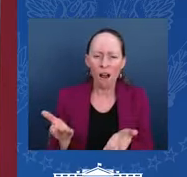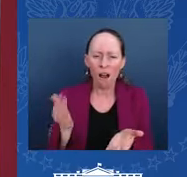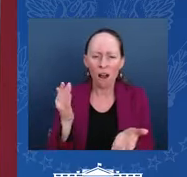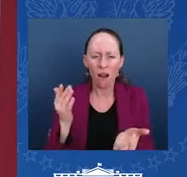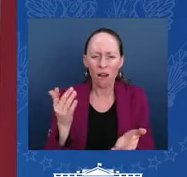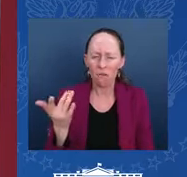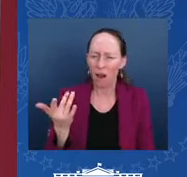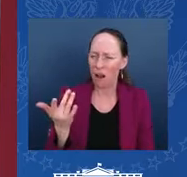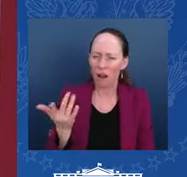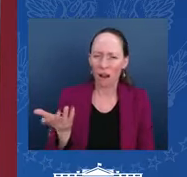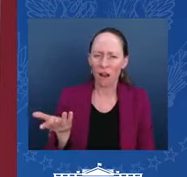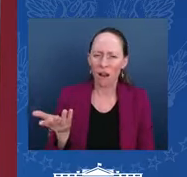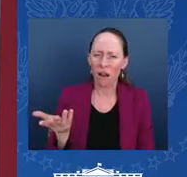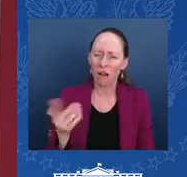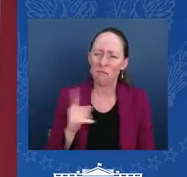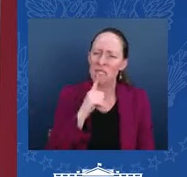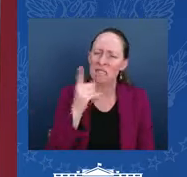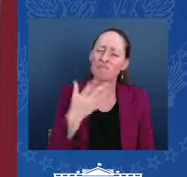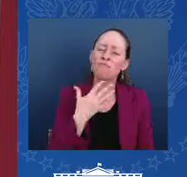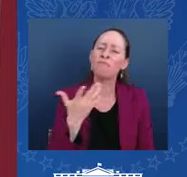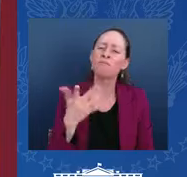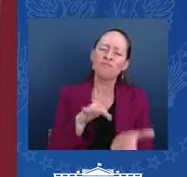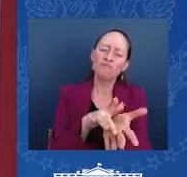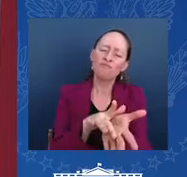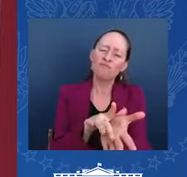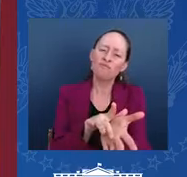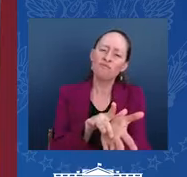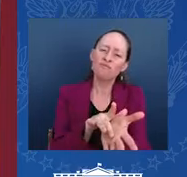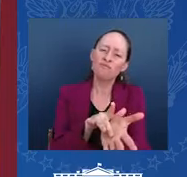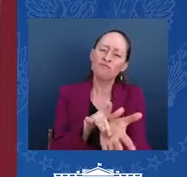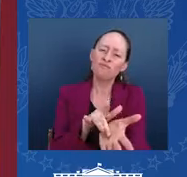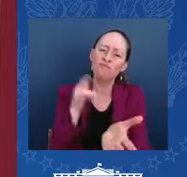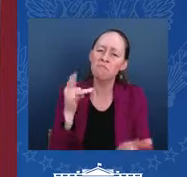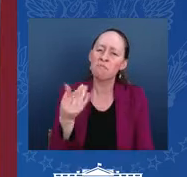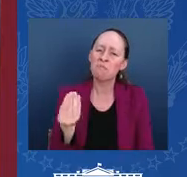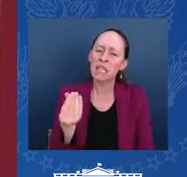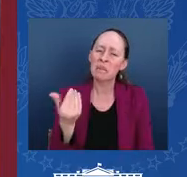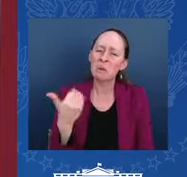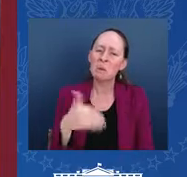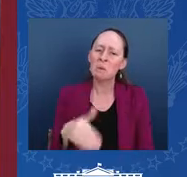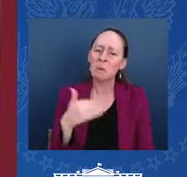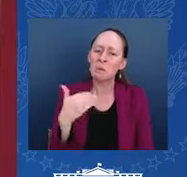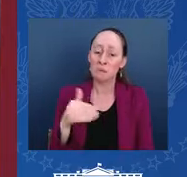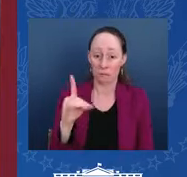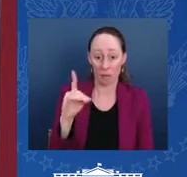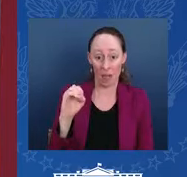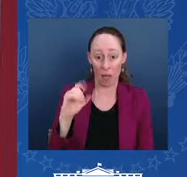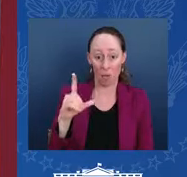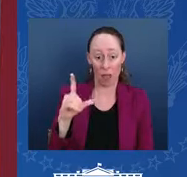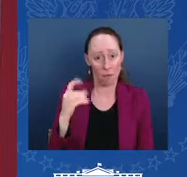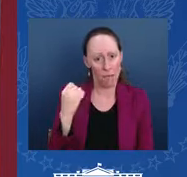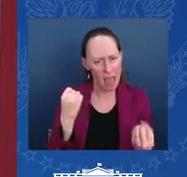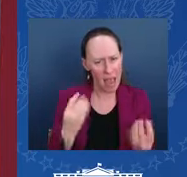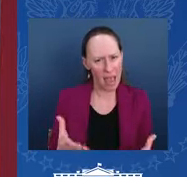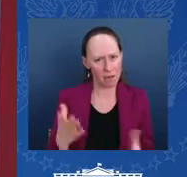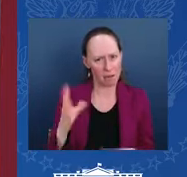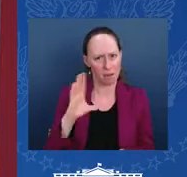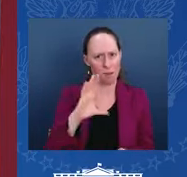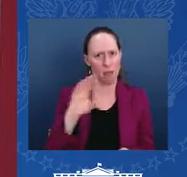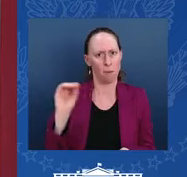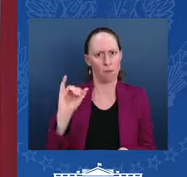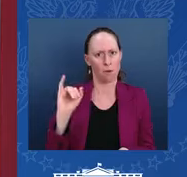more corporations incorporated in Delaware than every other state in the union combined. So I'm used to dealing with